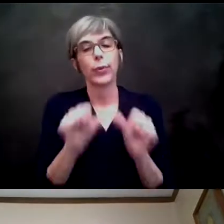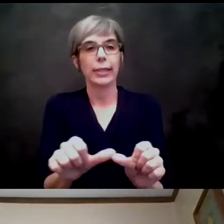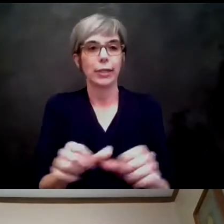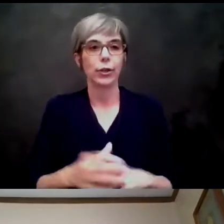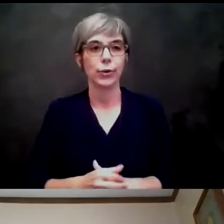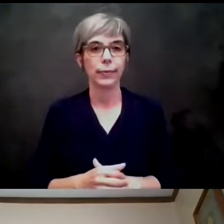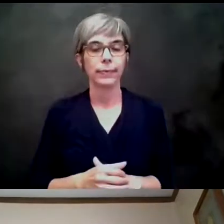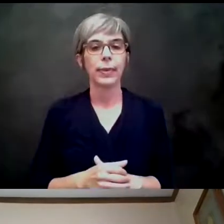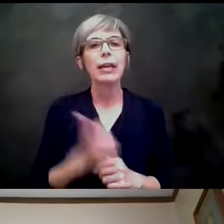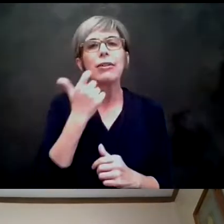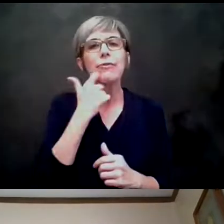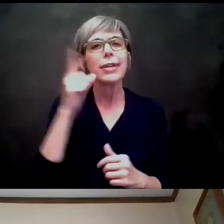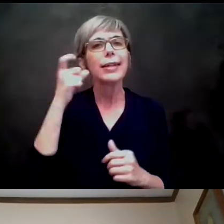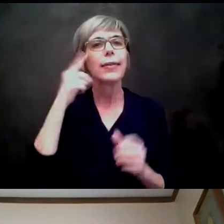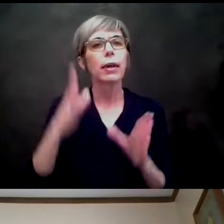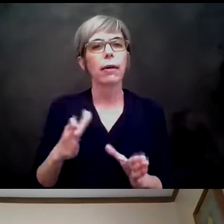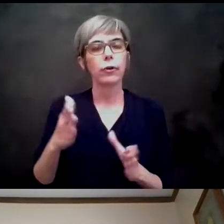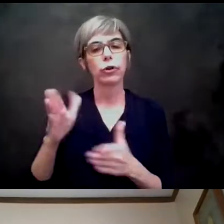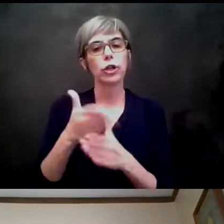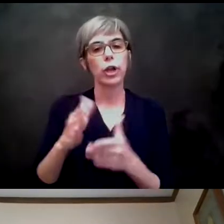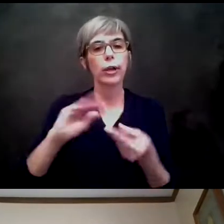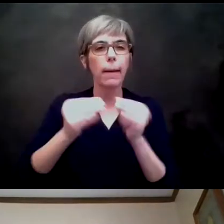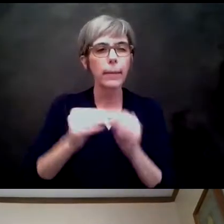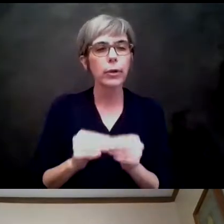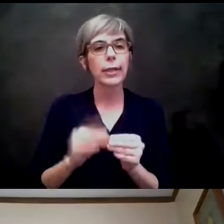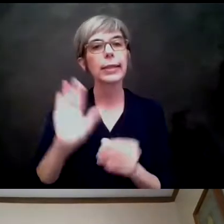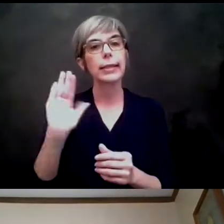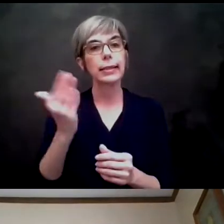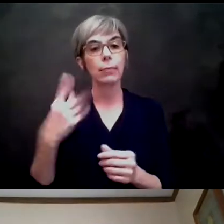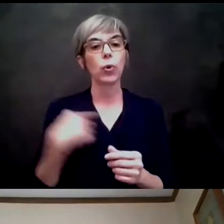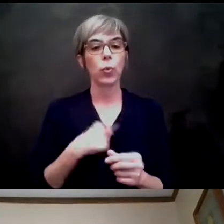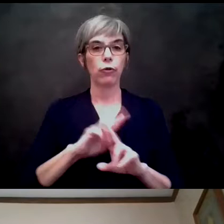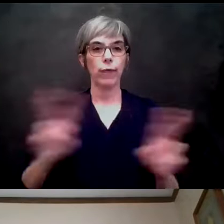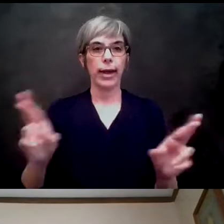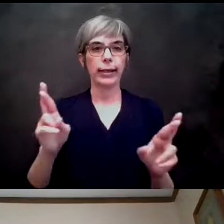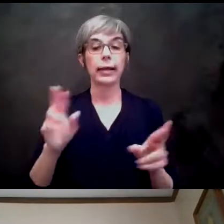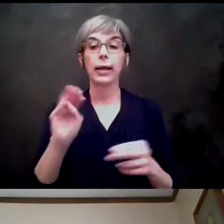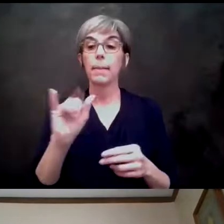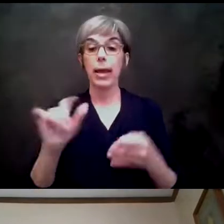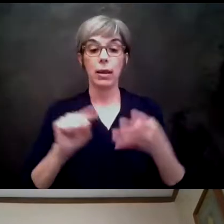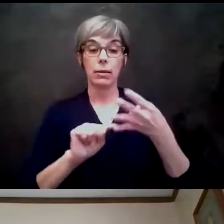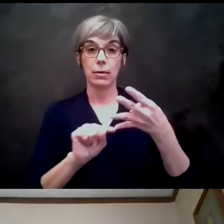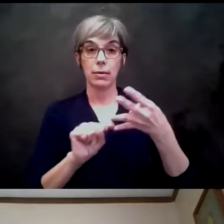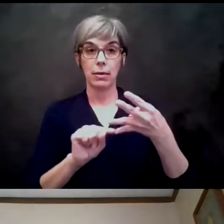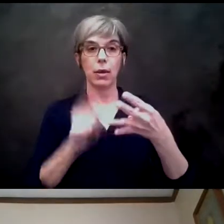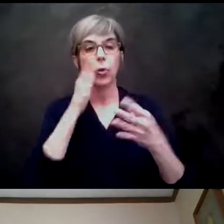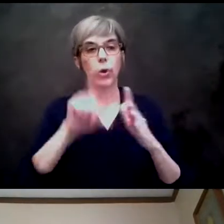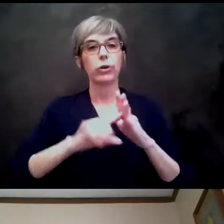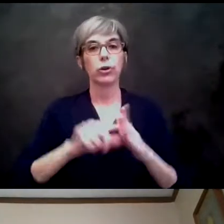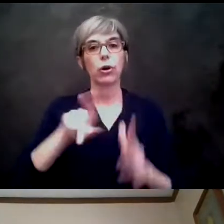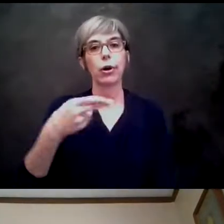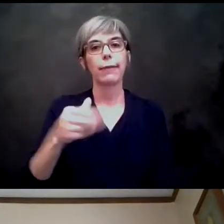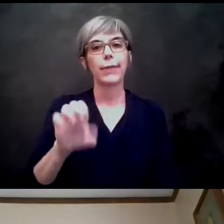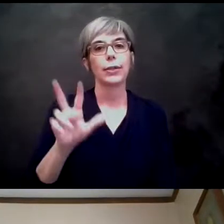region is on track to move to phase 3 at the end of May. Phase 3 means employees from